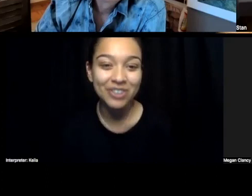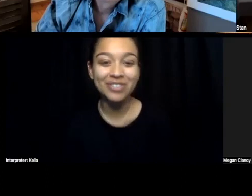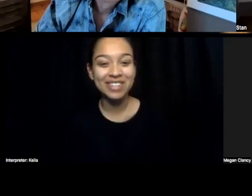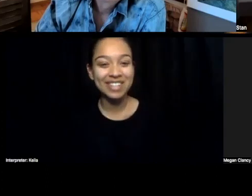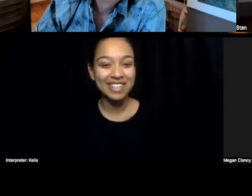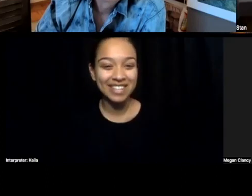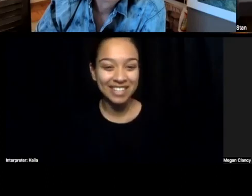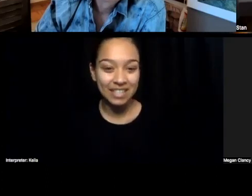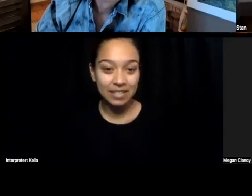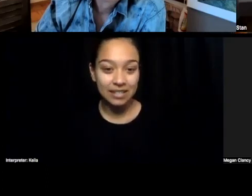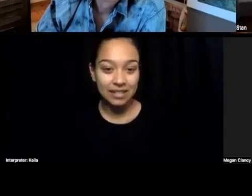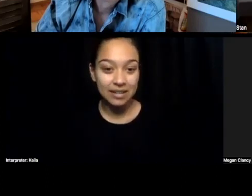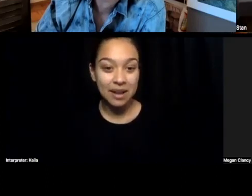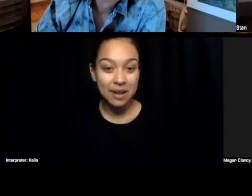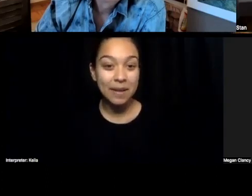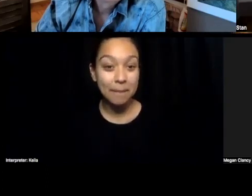know.